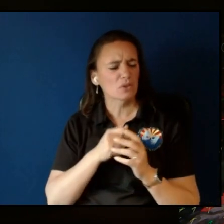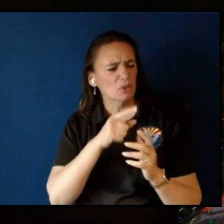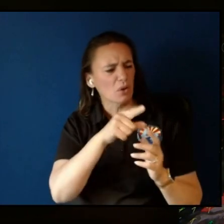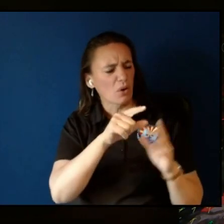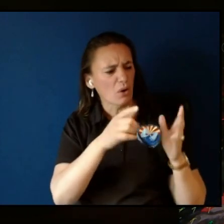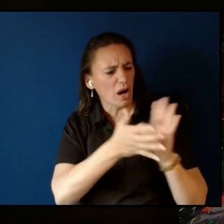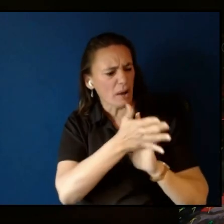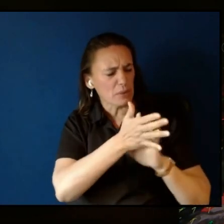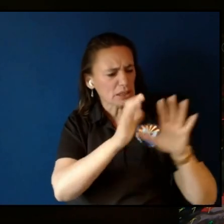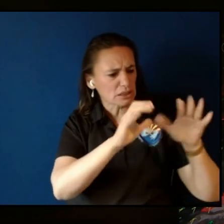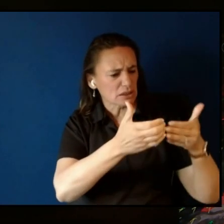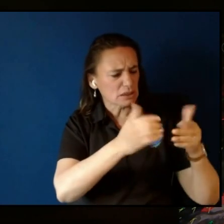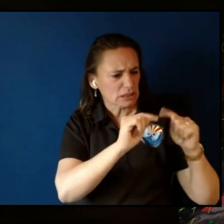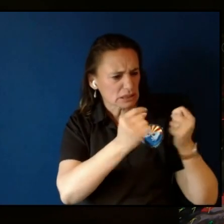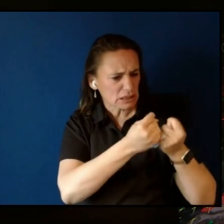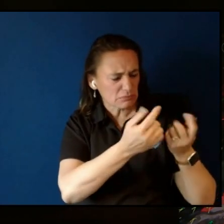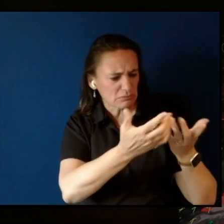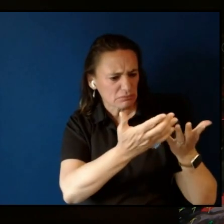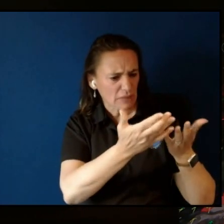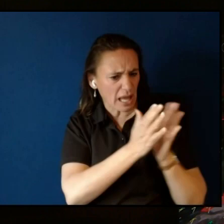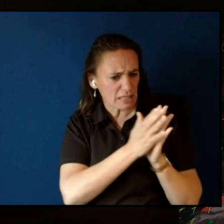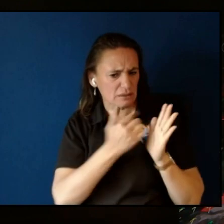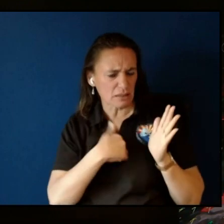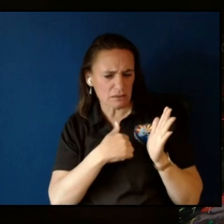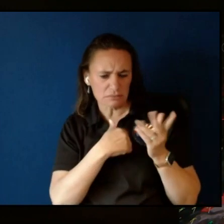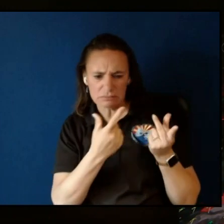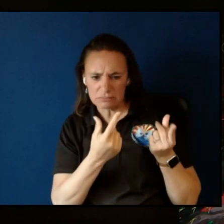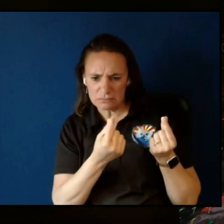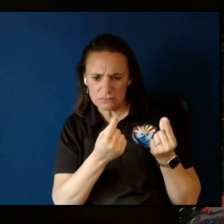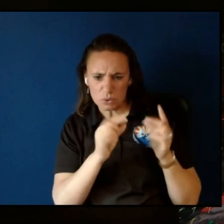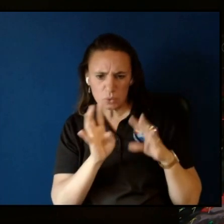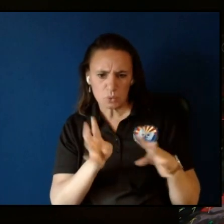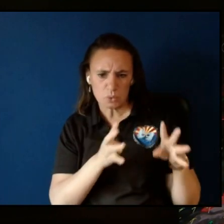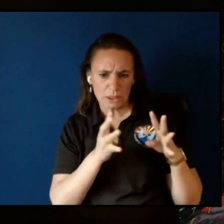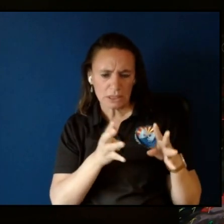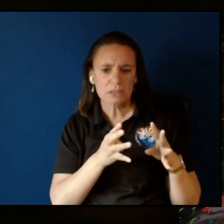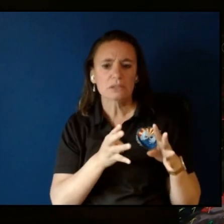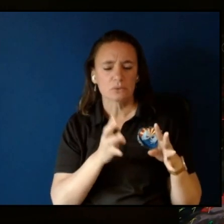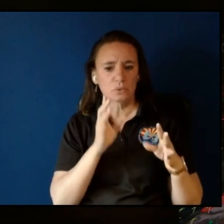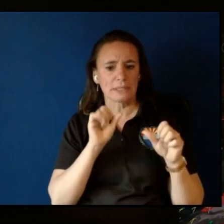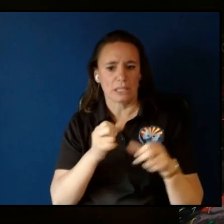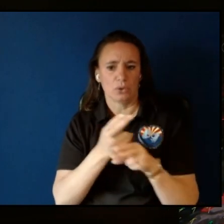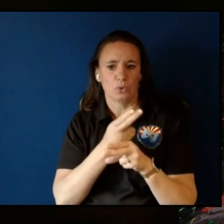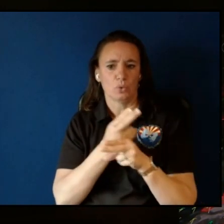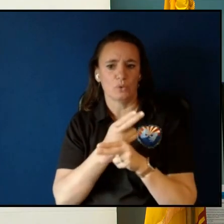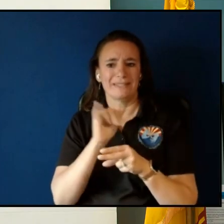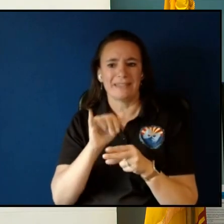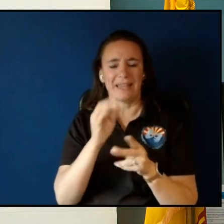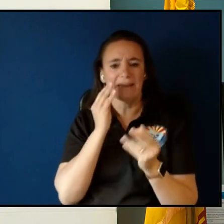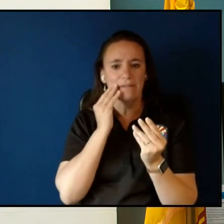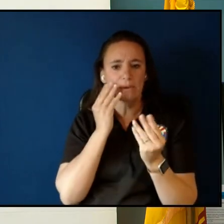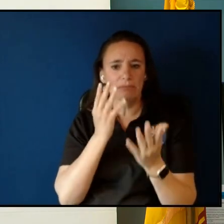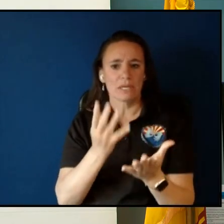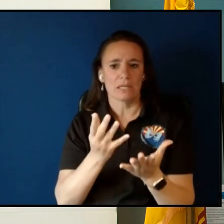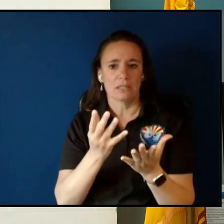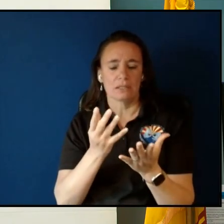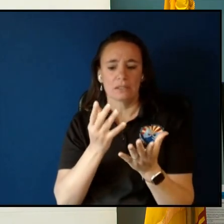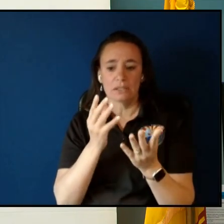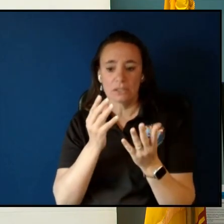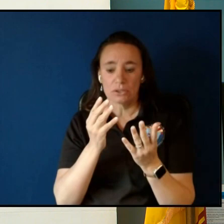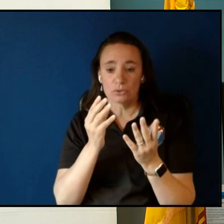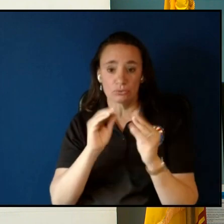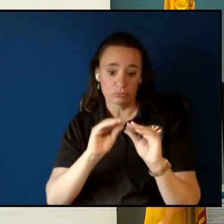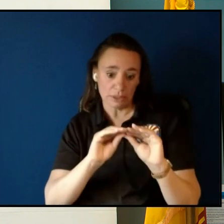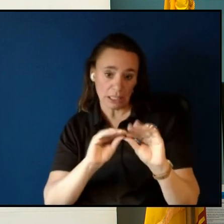as we do this operation coming down this road? And so we're able to use this information to give them a really good, clear idea and a picture